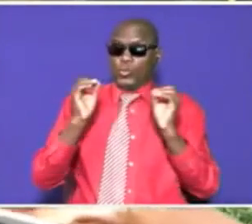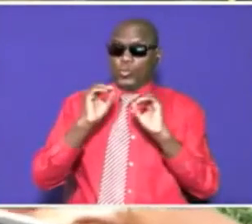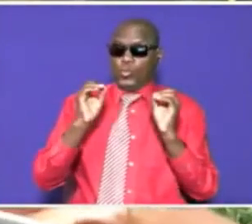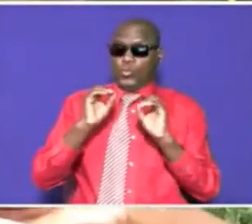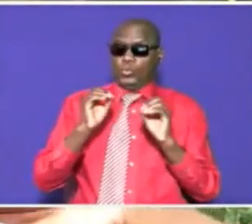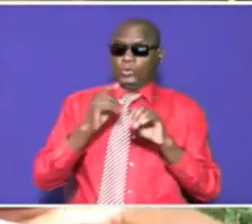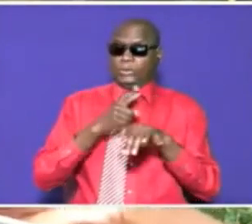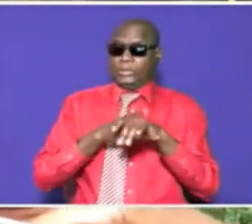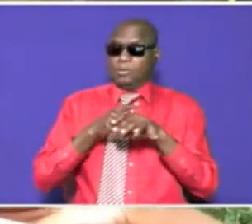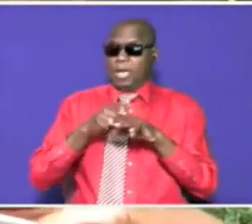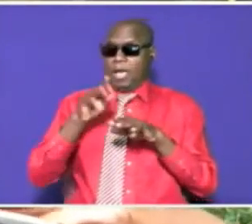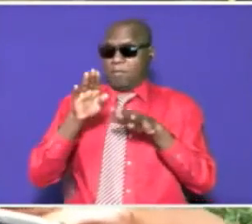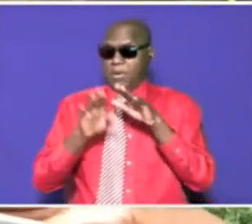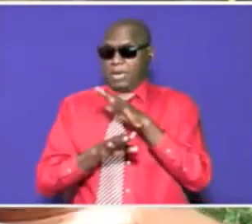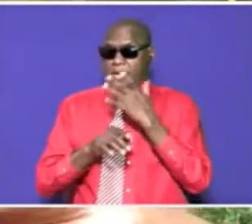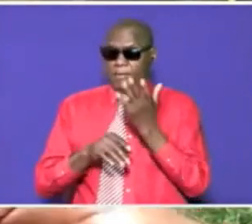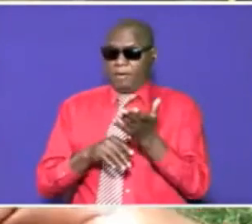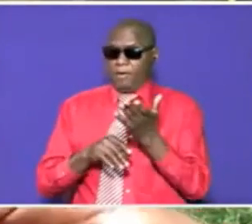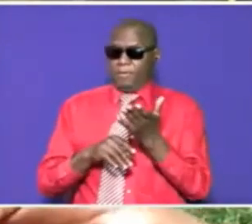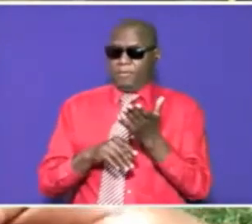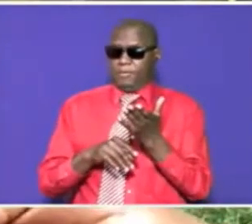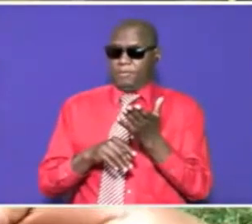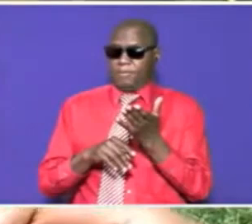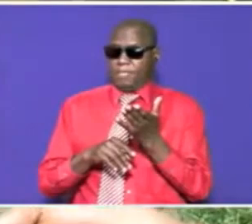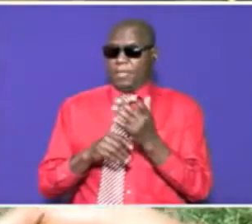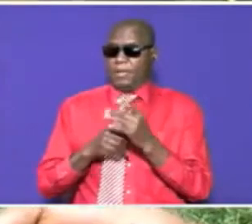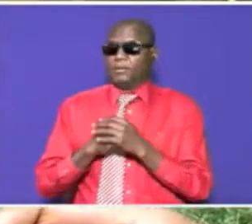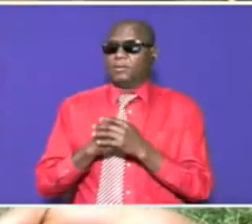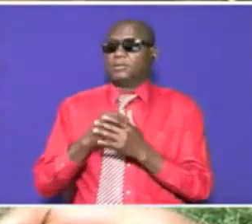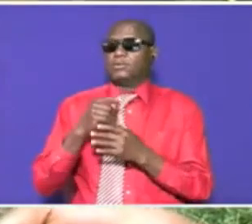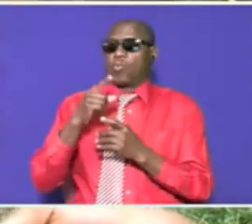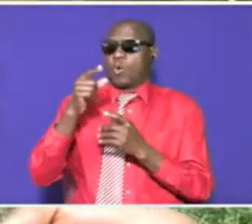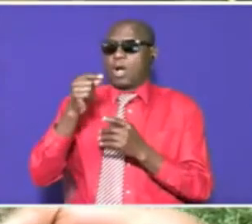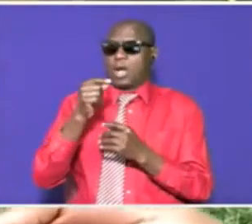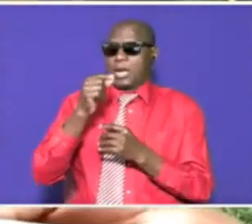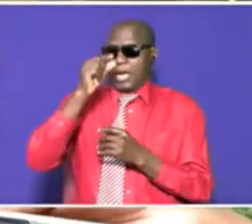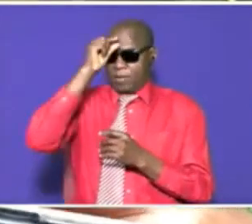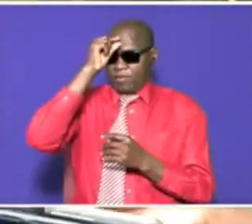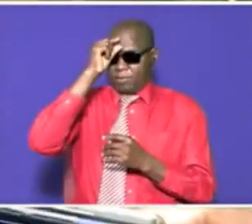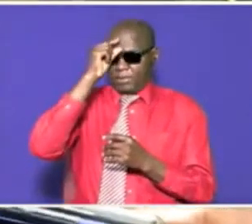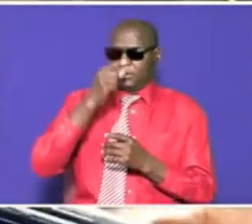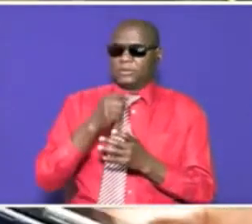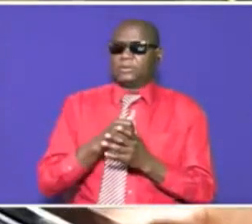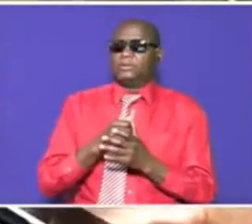kwa chini ya umbrella, na kuambia serikali, leteni